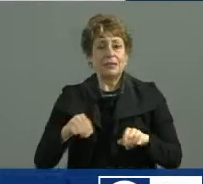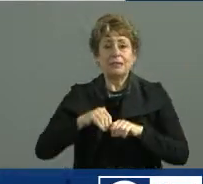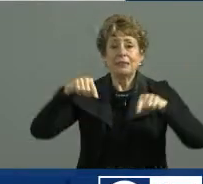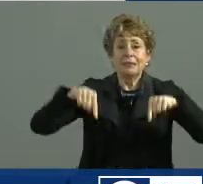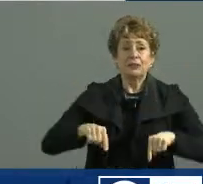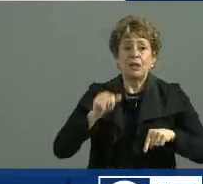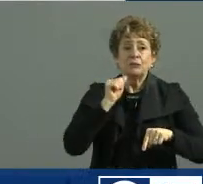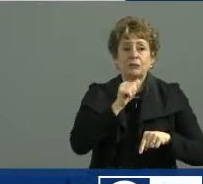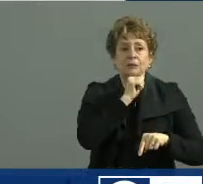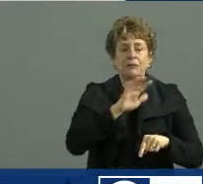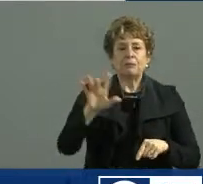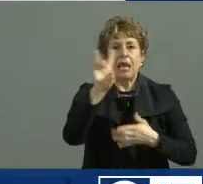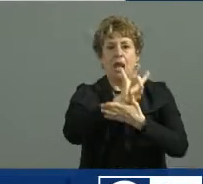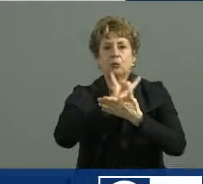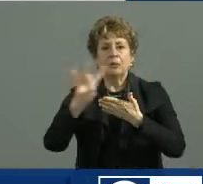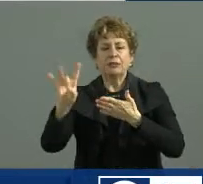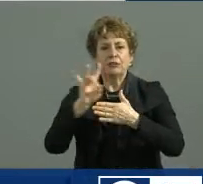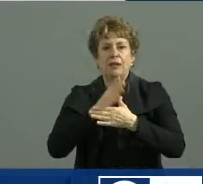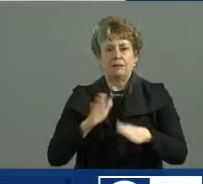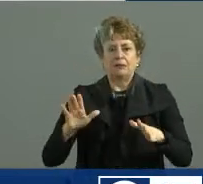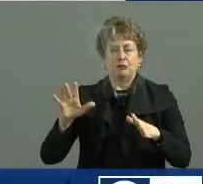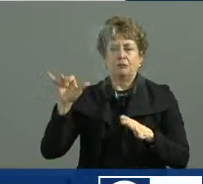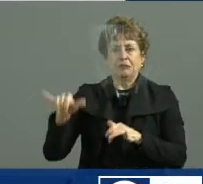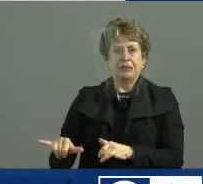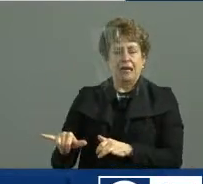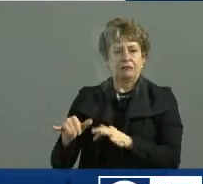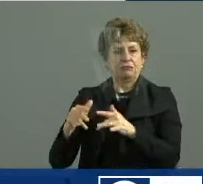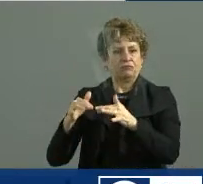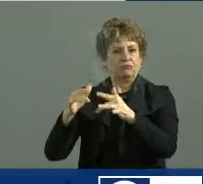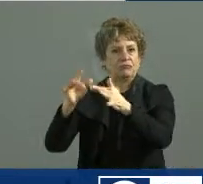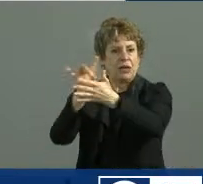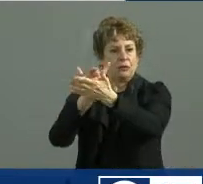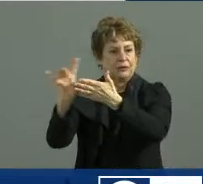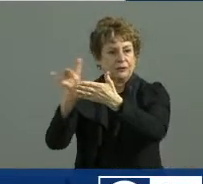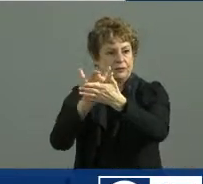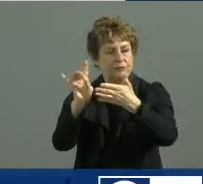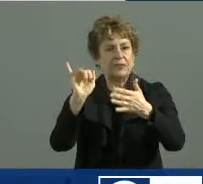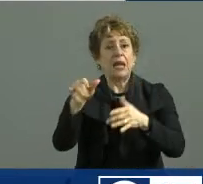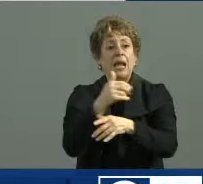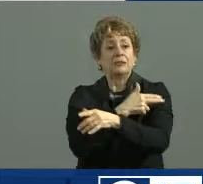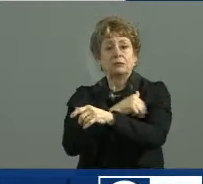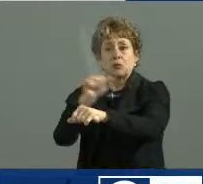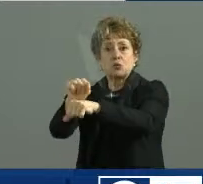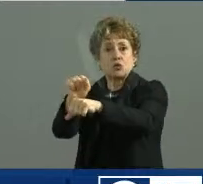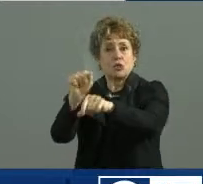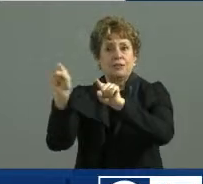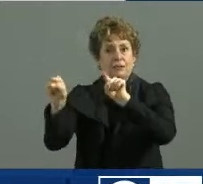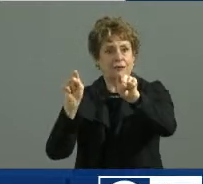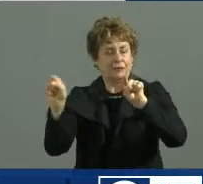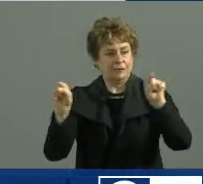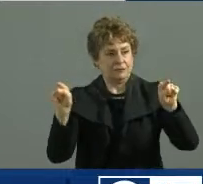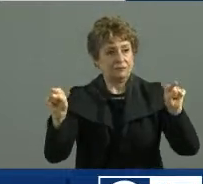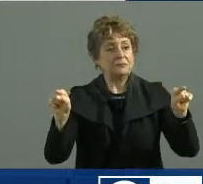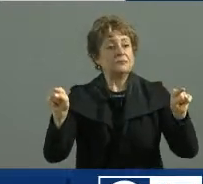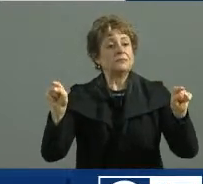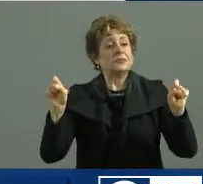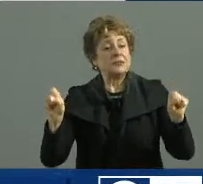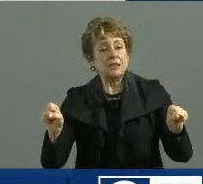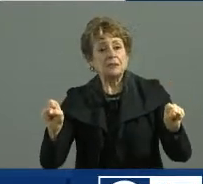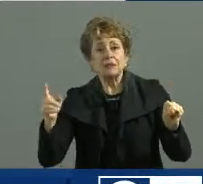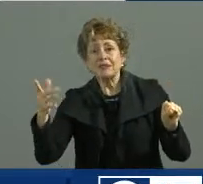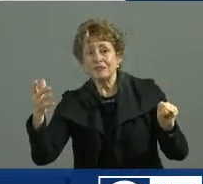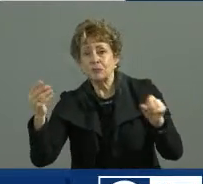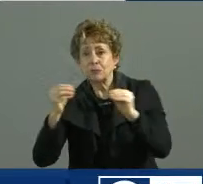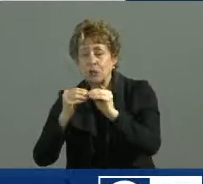for approximately 8 weeks. And then hospitals have the opportunity, if they want, to extend that contract